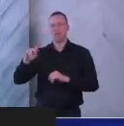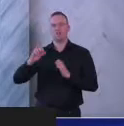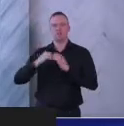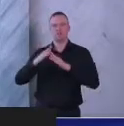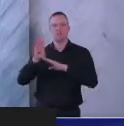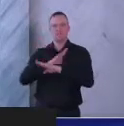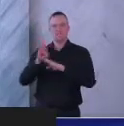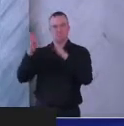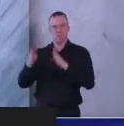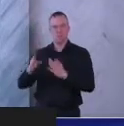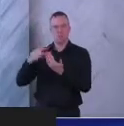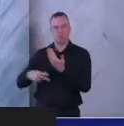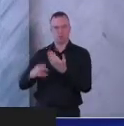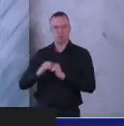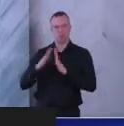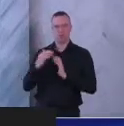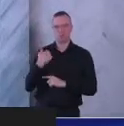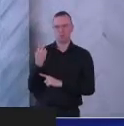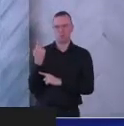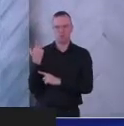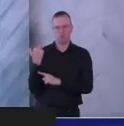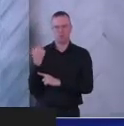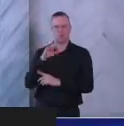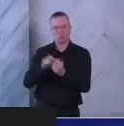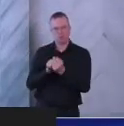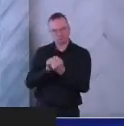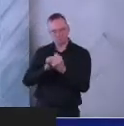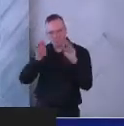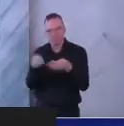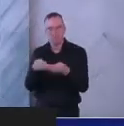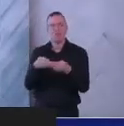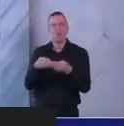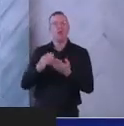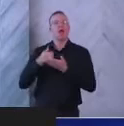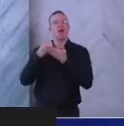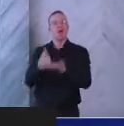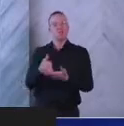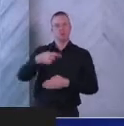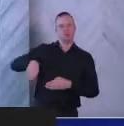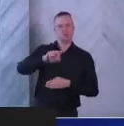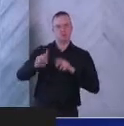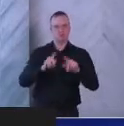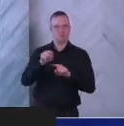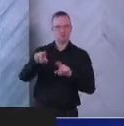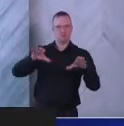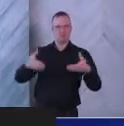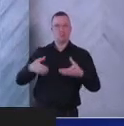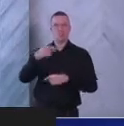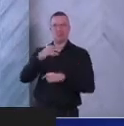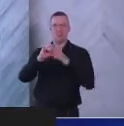couple of years ago. And this was a program that was specifically targeted towards helping people of